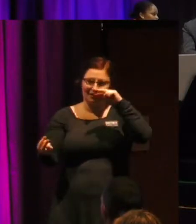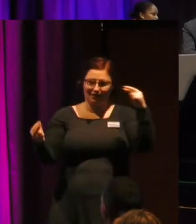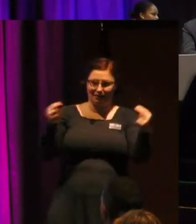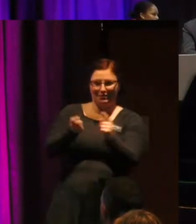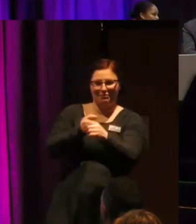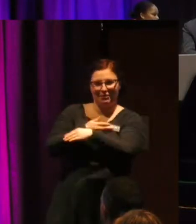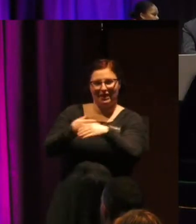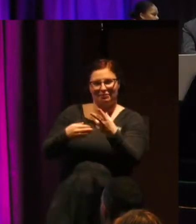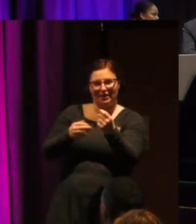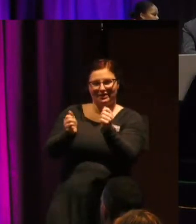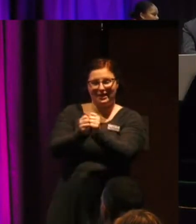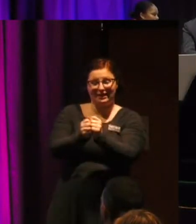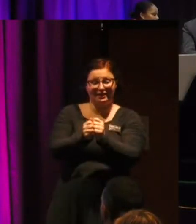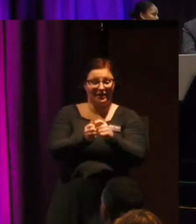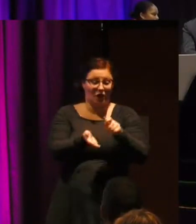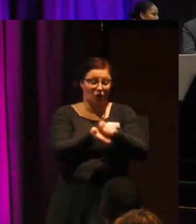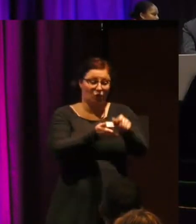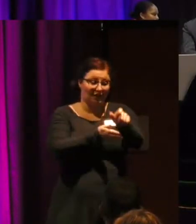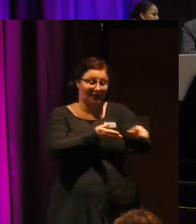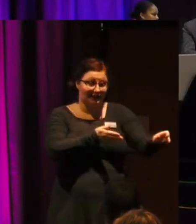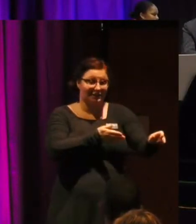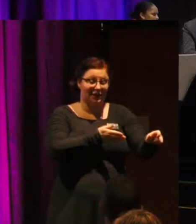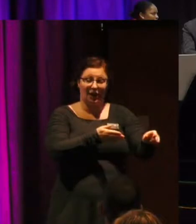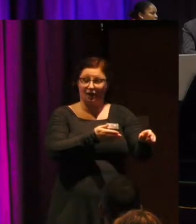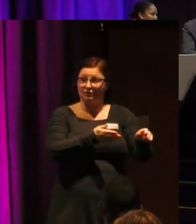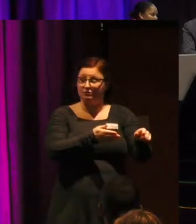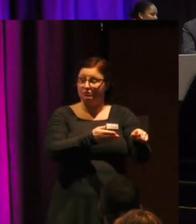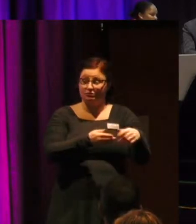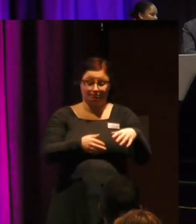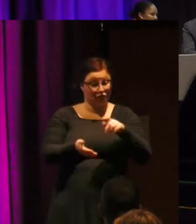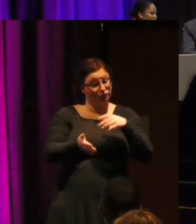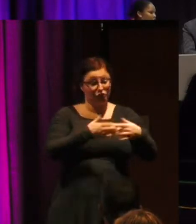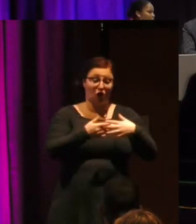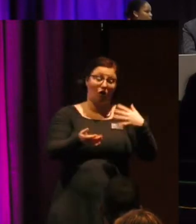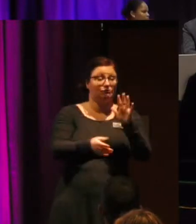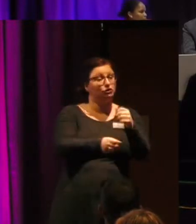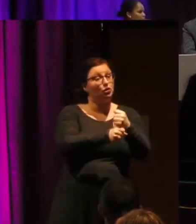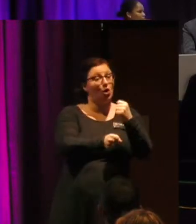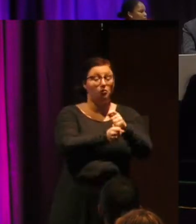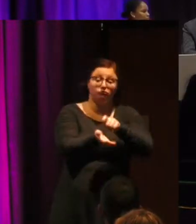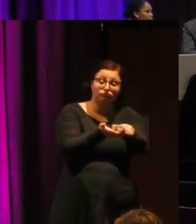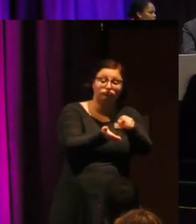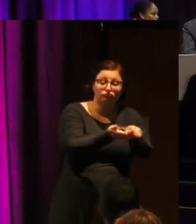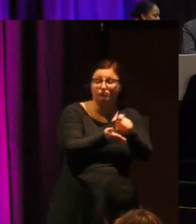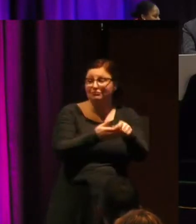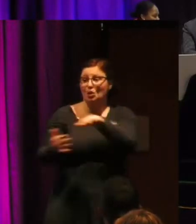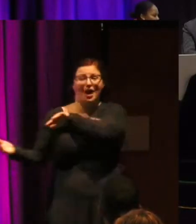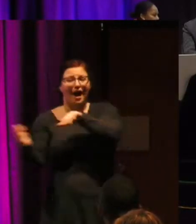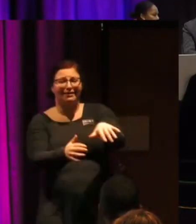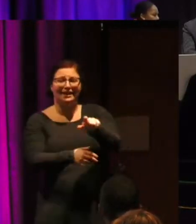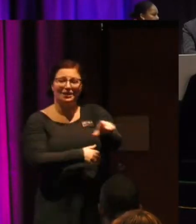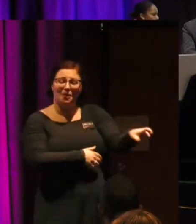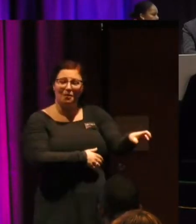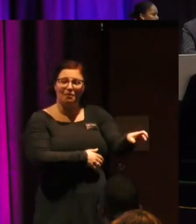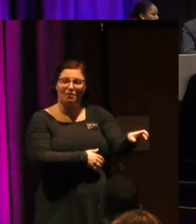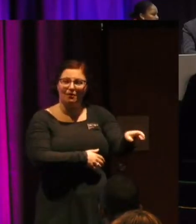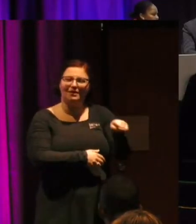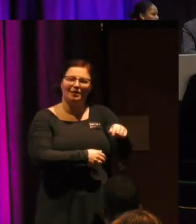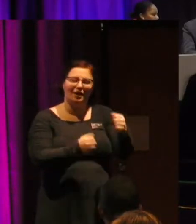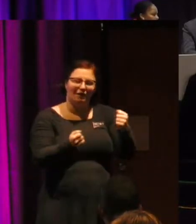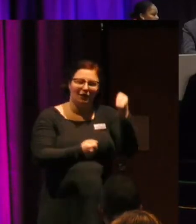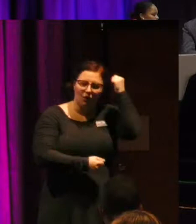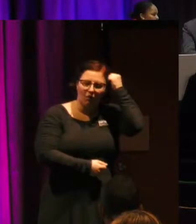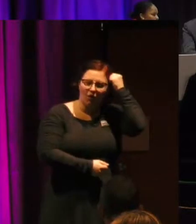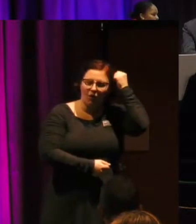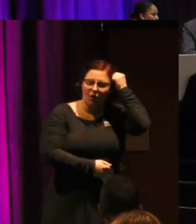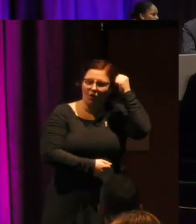because, we see journalists being attacked for just doing their job and reporting. And I think that's something very important to take forward in the discussion, to also